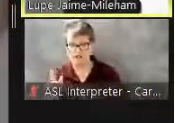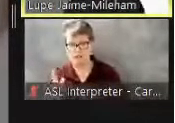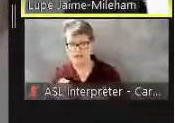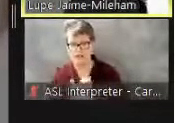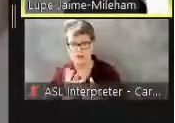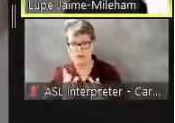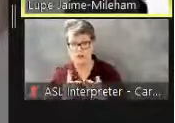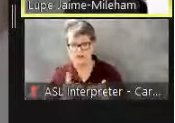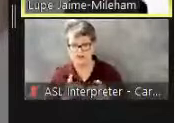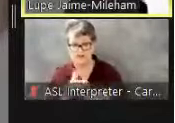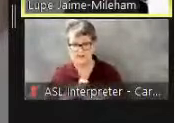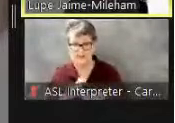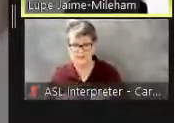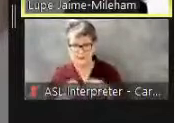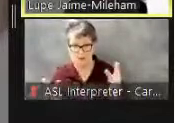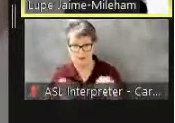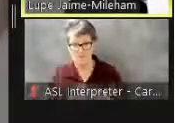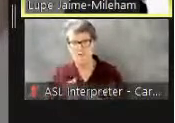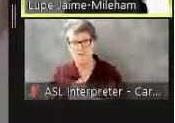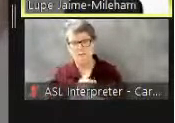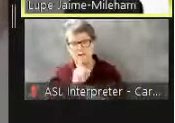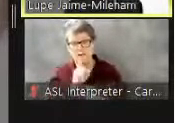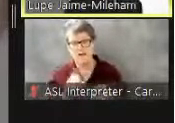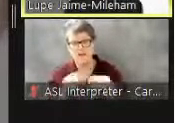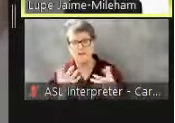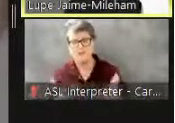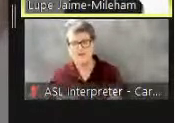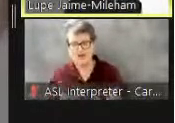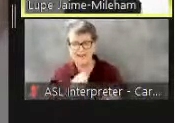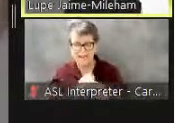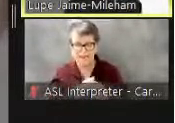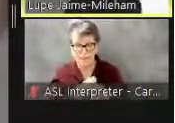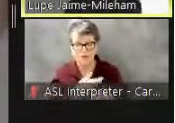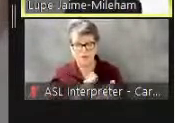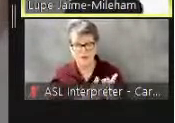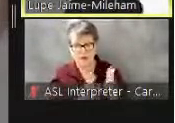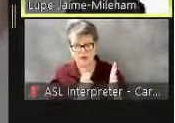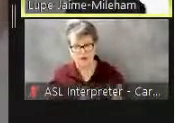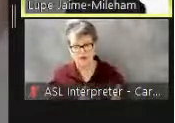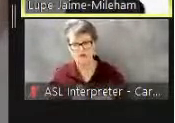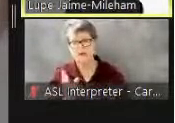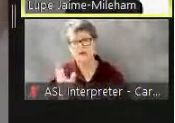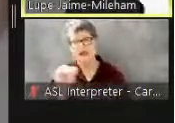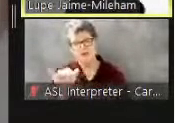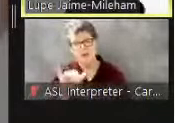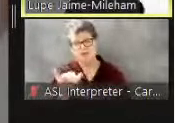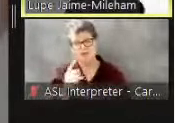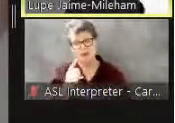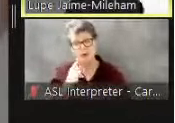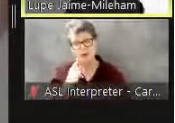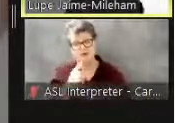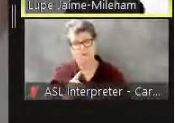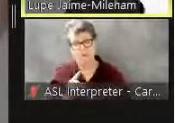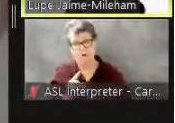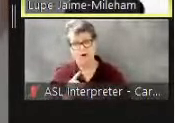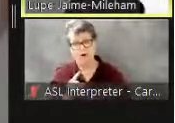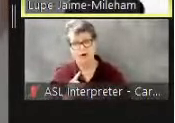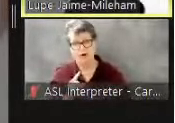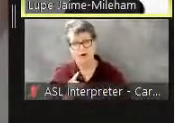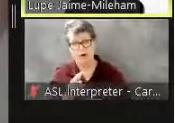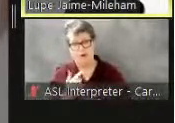we are ensuring that we are providing both supports for the contractors as well as us to ensure that